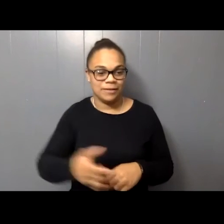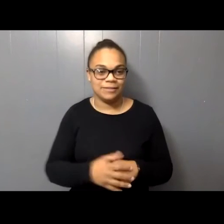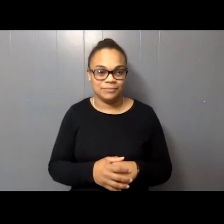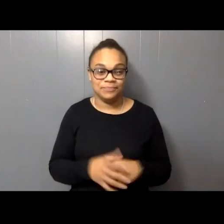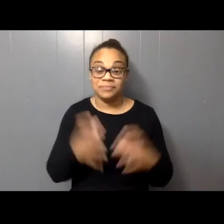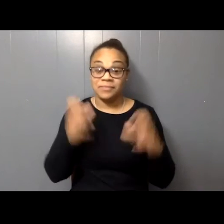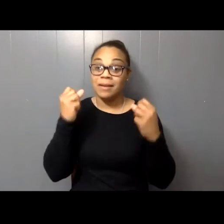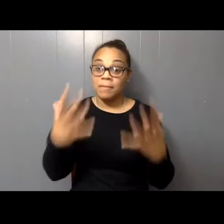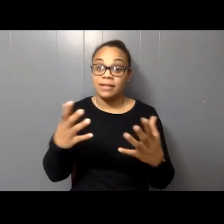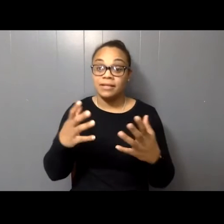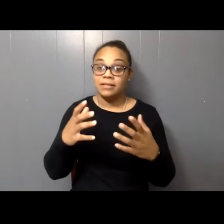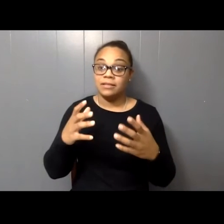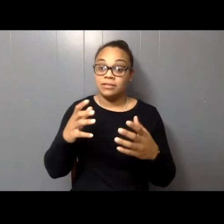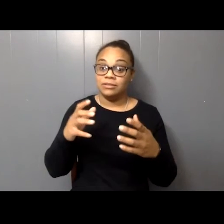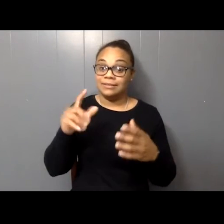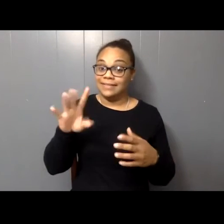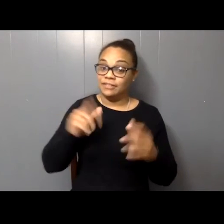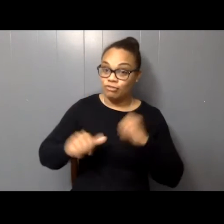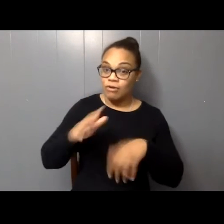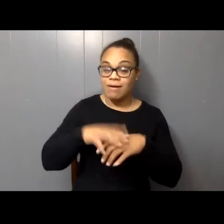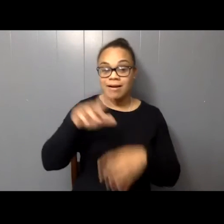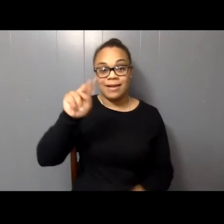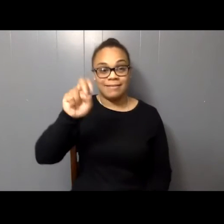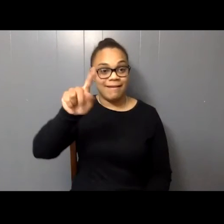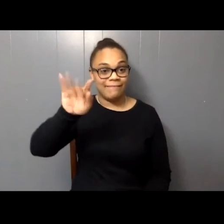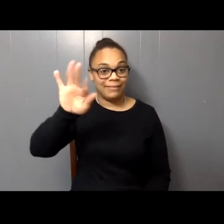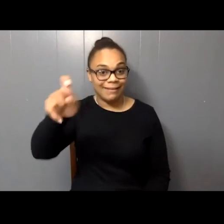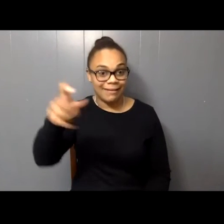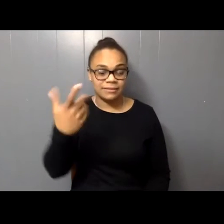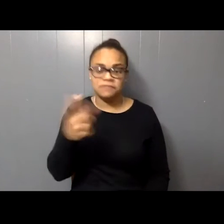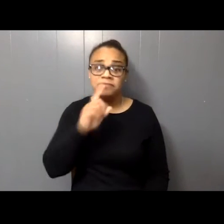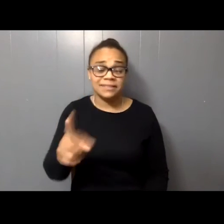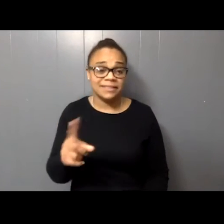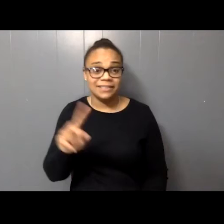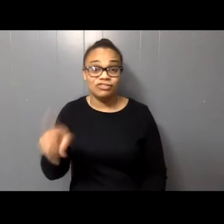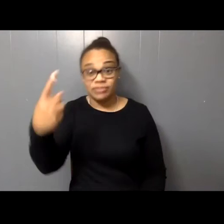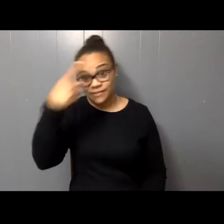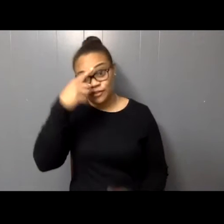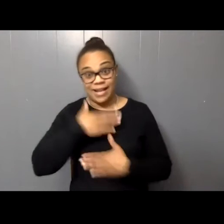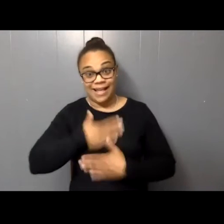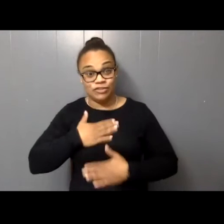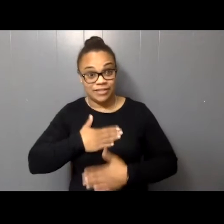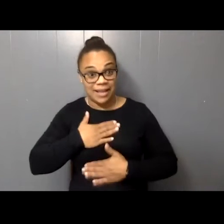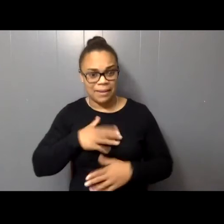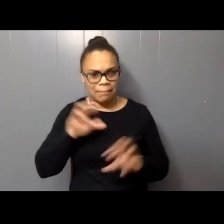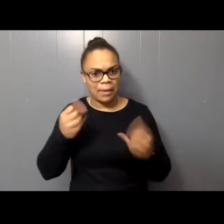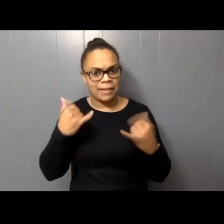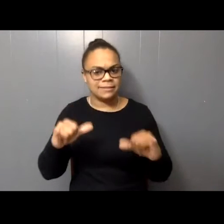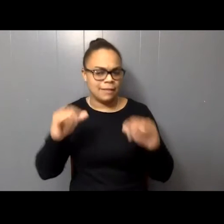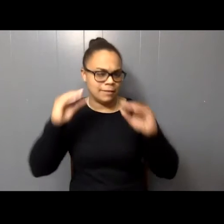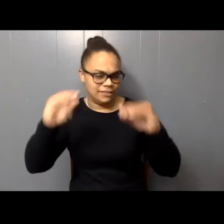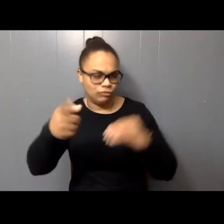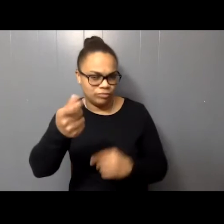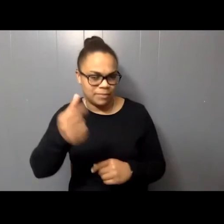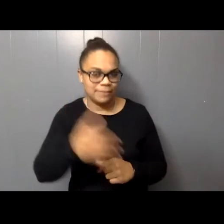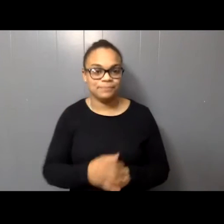Netflix and Hulu and stuff like that. So make sure you guys watch it. Like, just entertainment purposes can educate you a little bit. But so